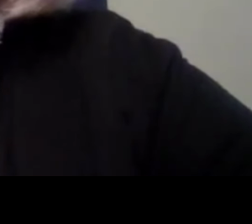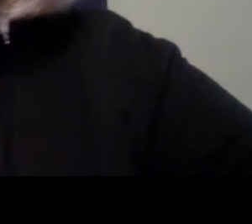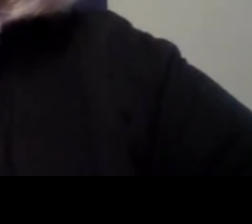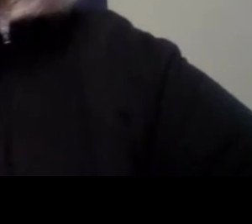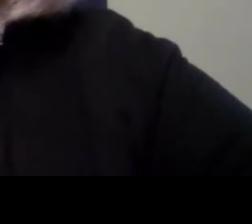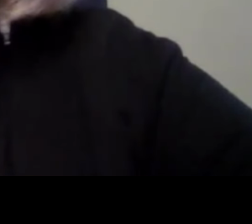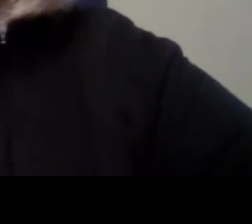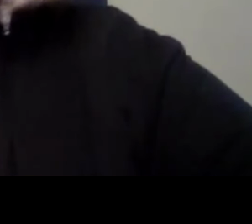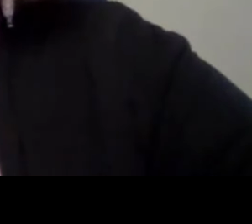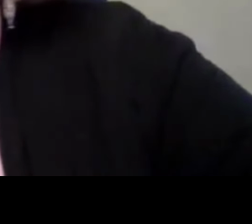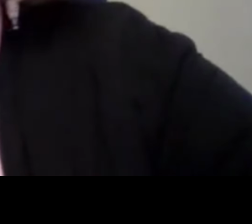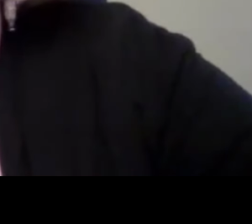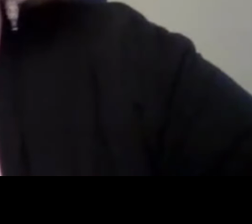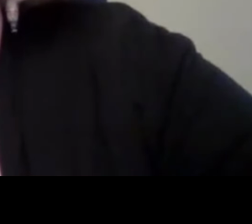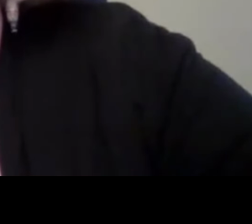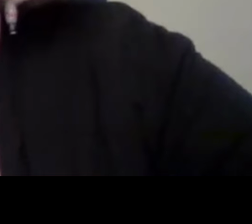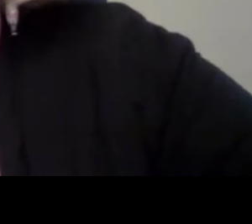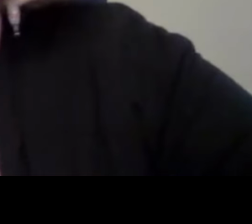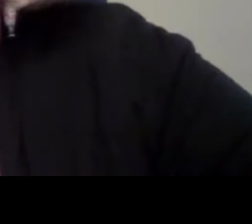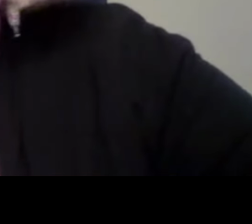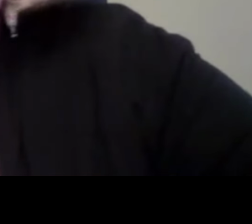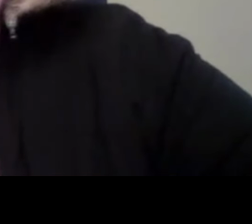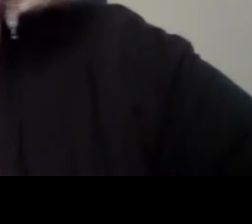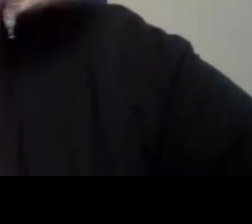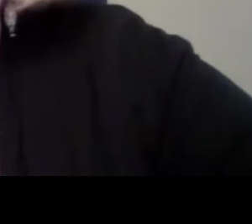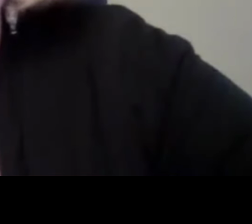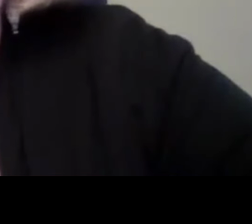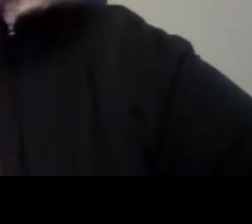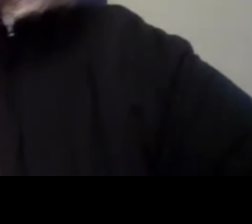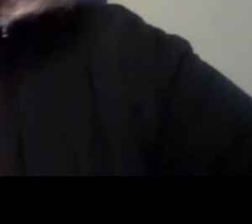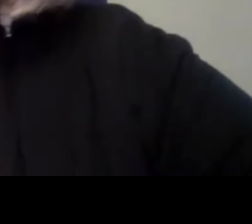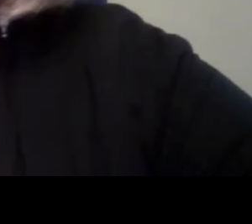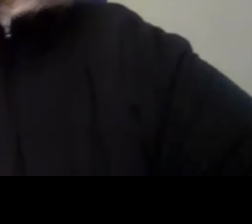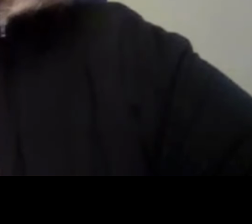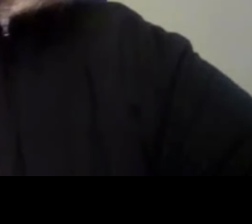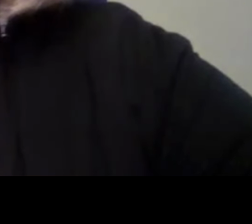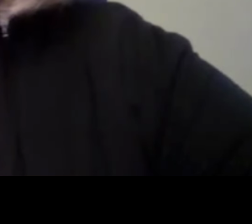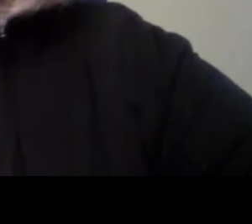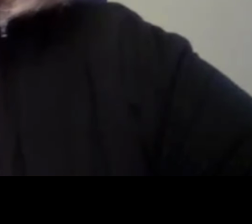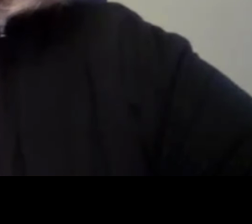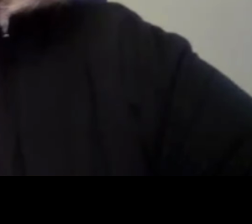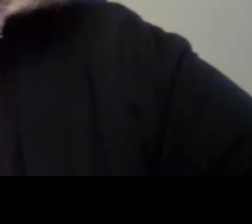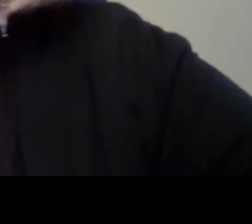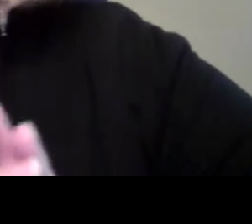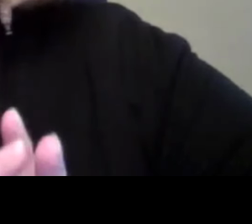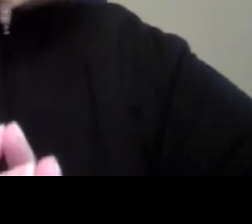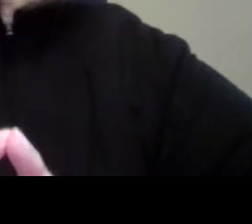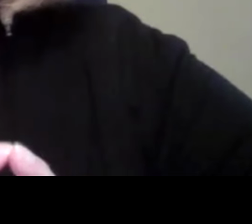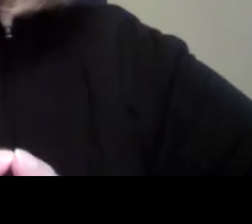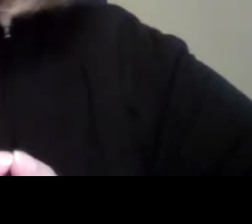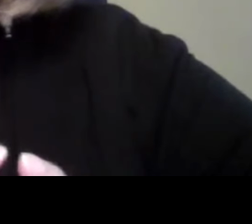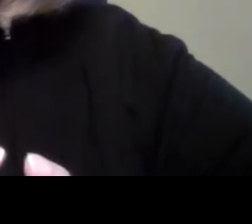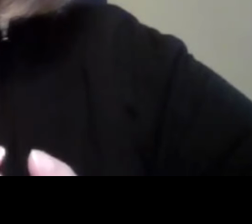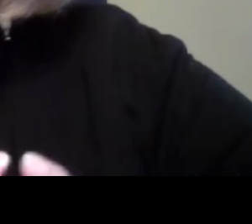mental illness and hearing loss. We have with us today Dr. Deb Guthman. She's a national consultant who's worked within the